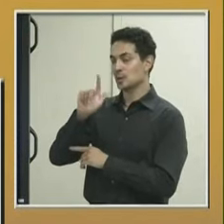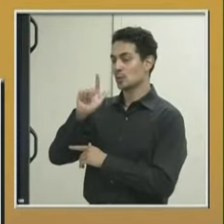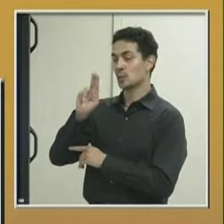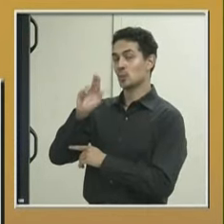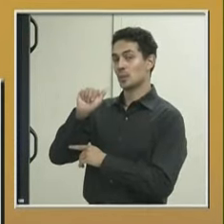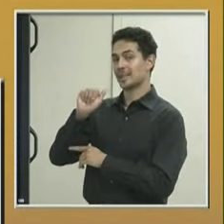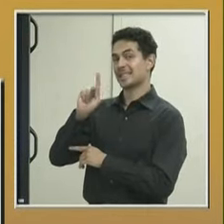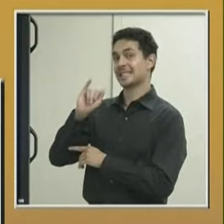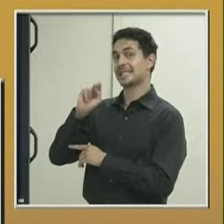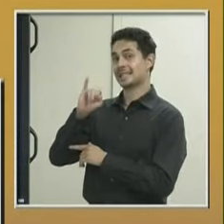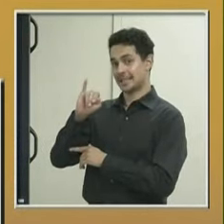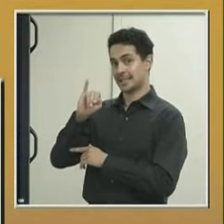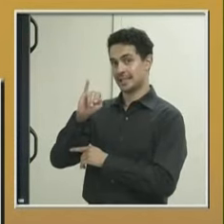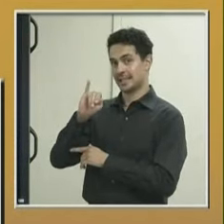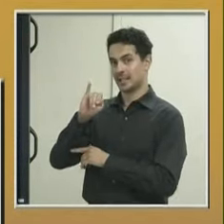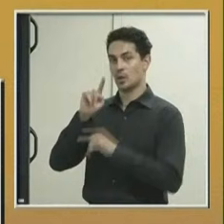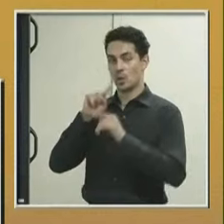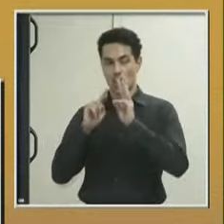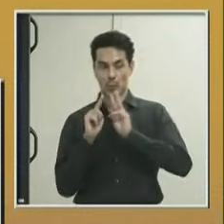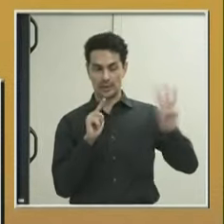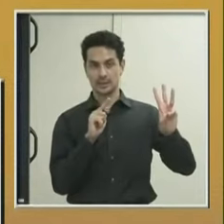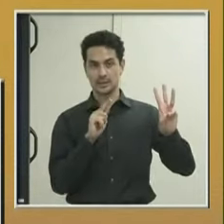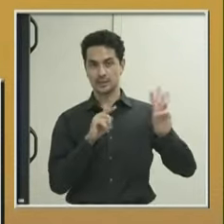Luakini looking west.